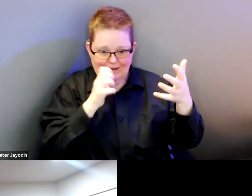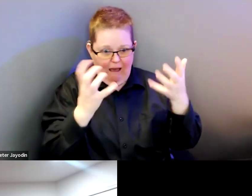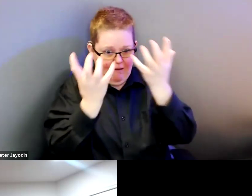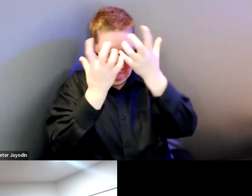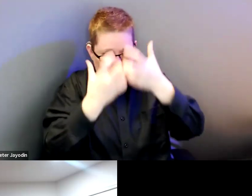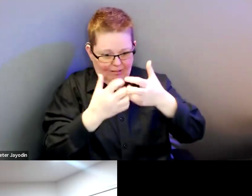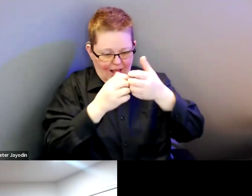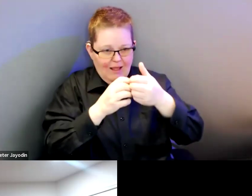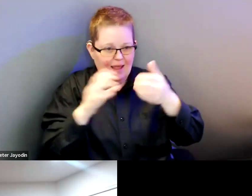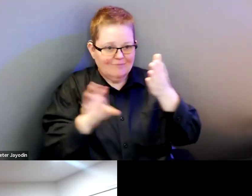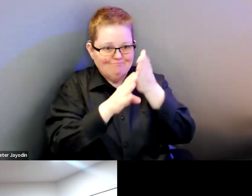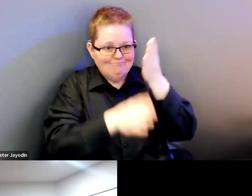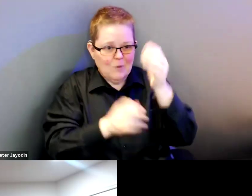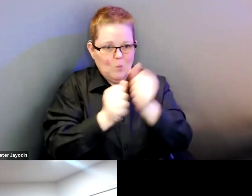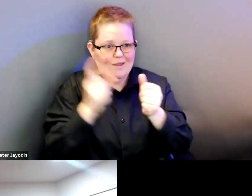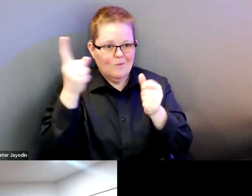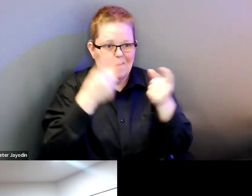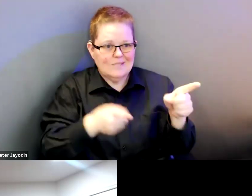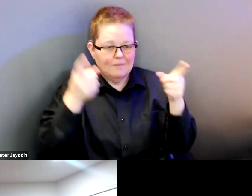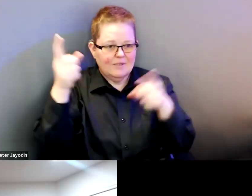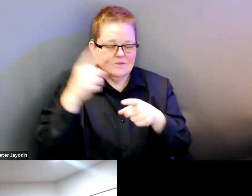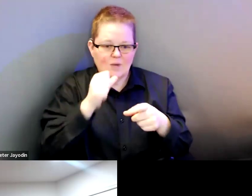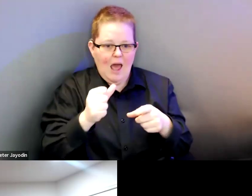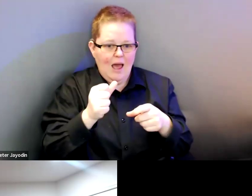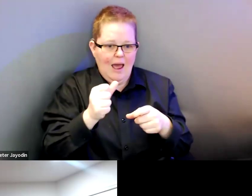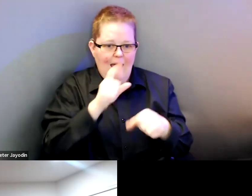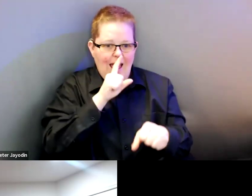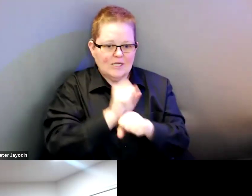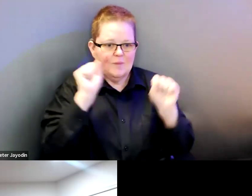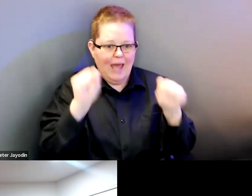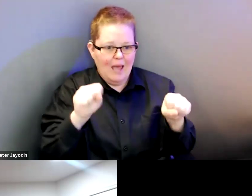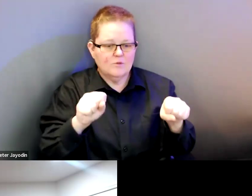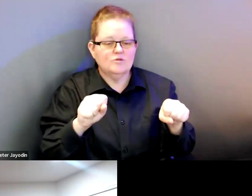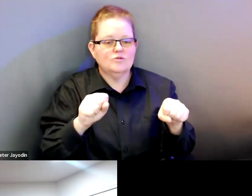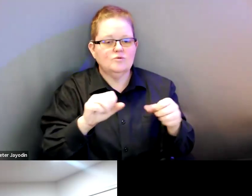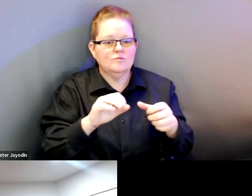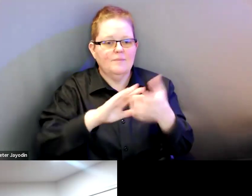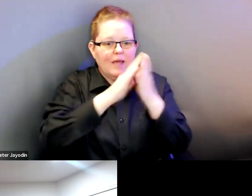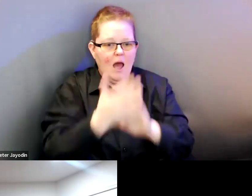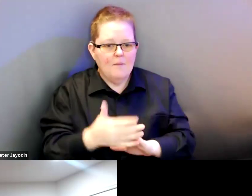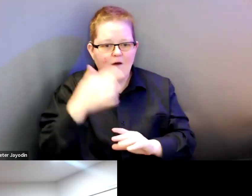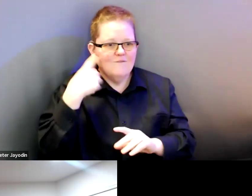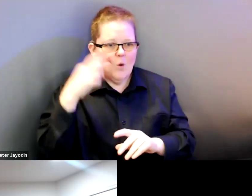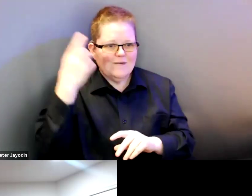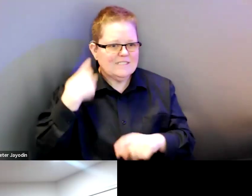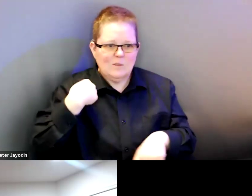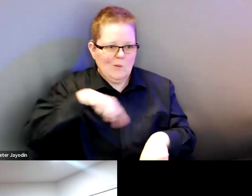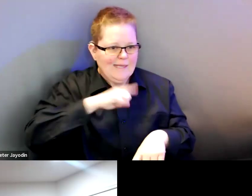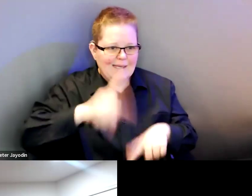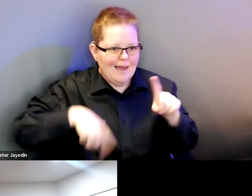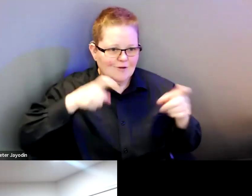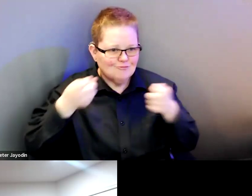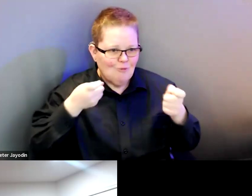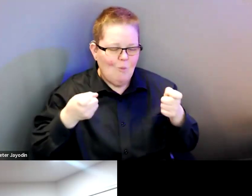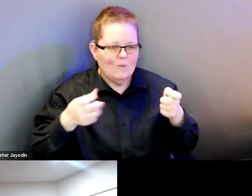not generate the things that will actually like be able to go for reasons that we could have controlled for. So that's where I'm